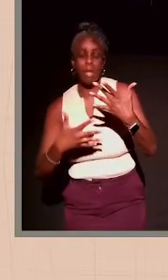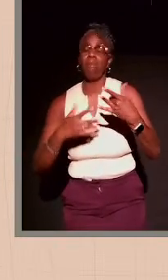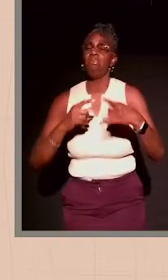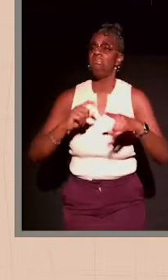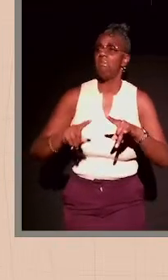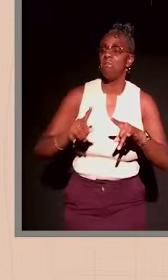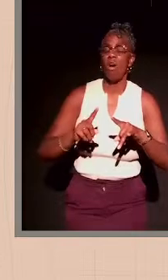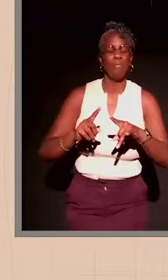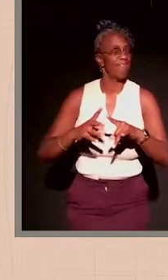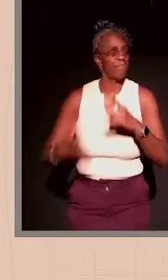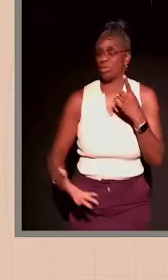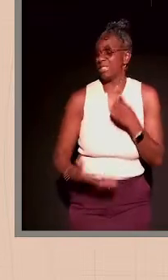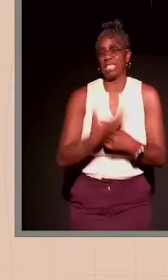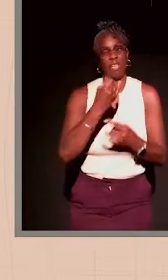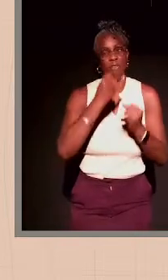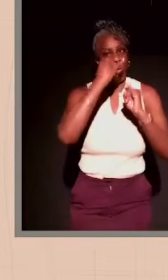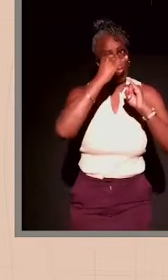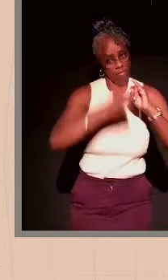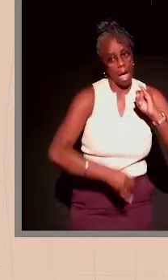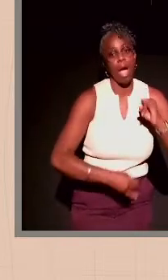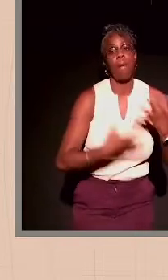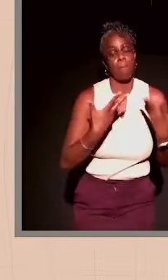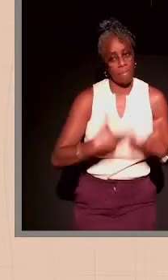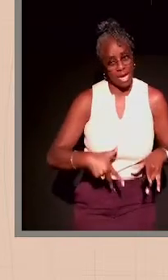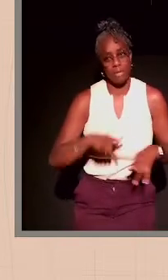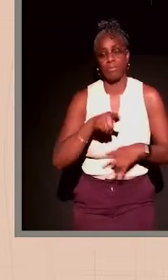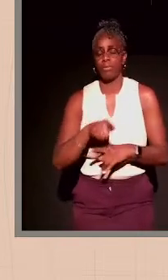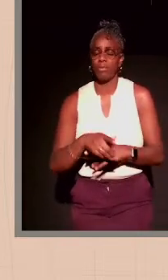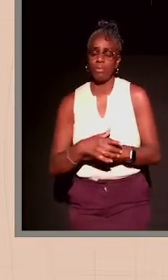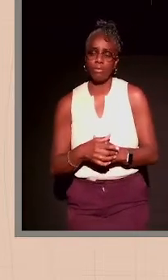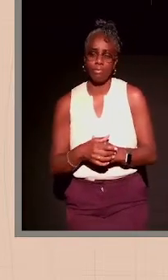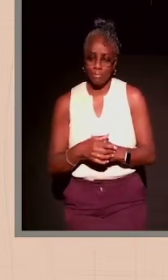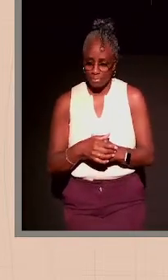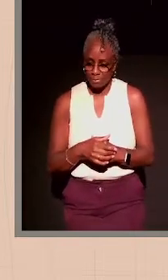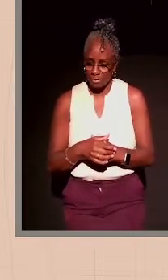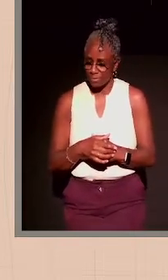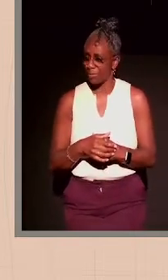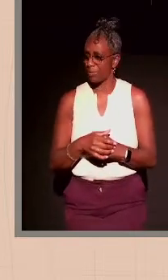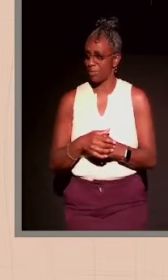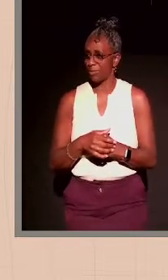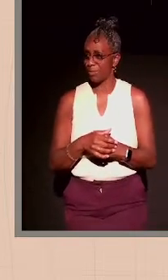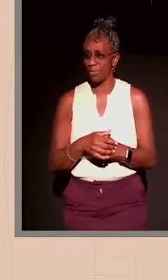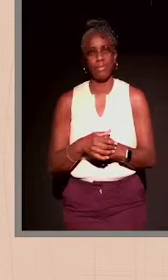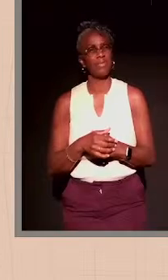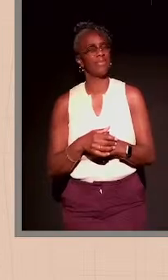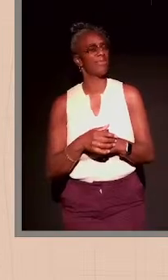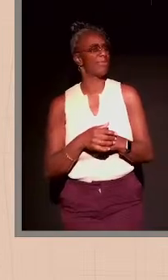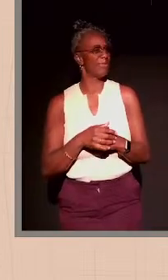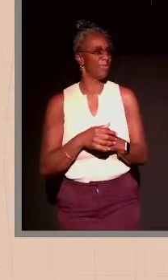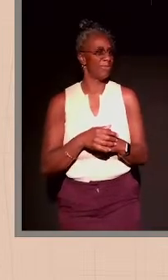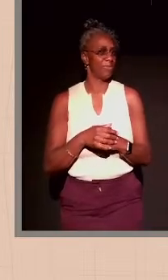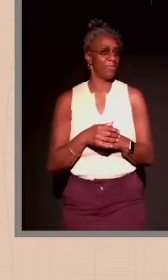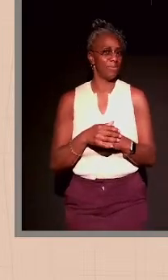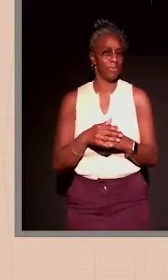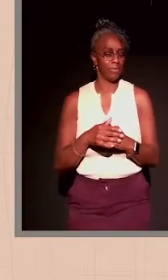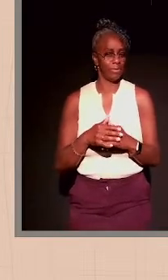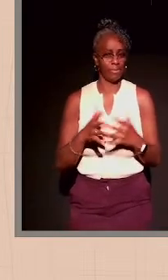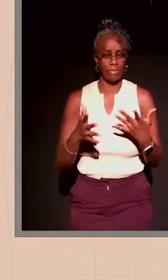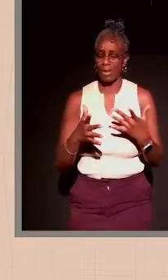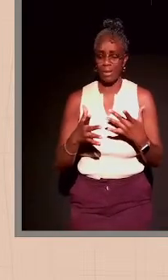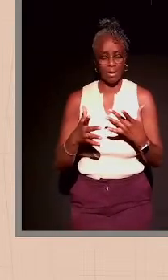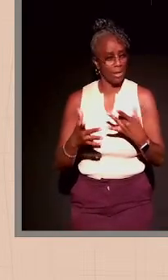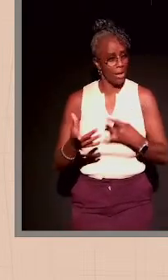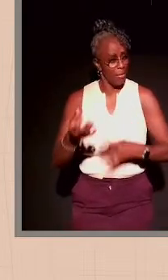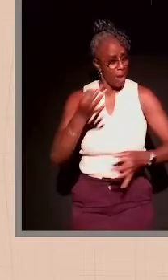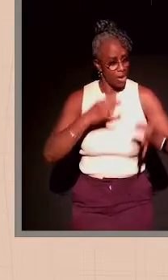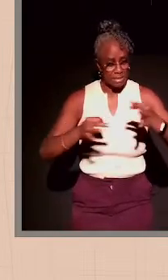mostly unsuccessful, and I had always presumed that I lacked the aptitude for